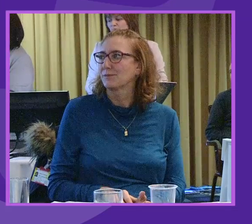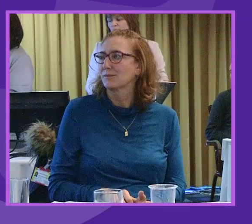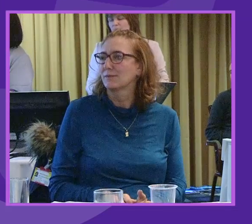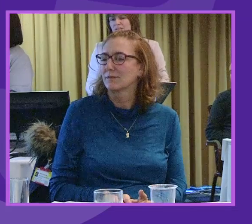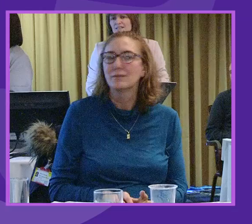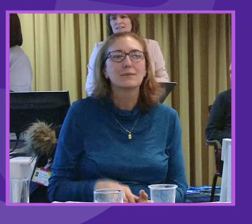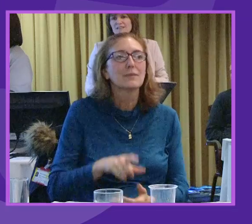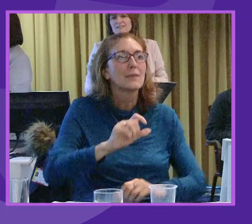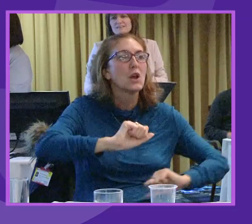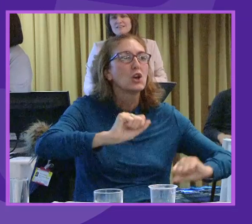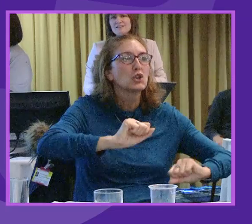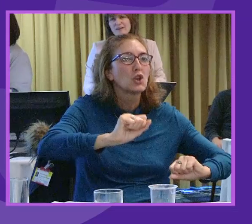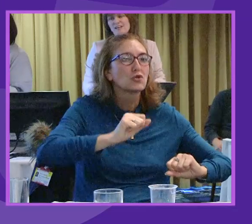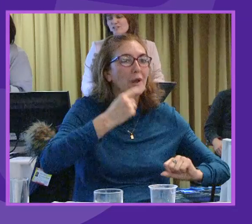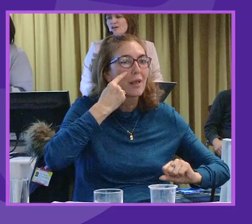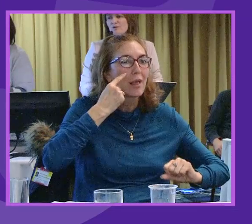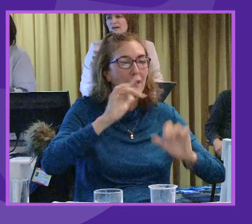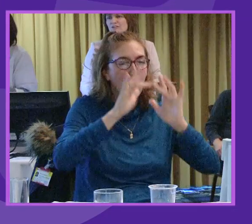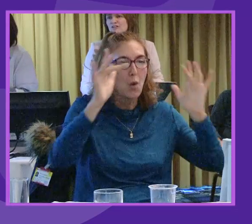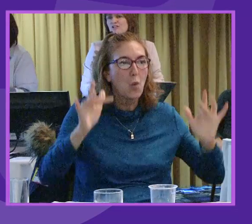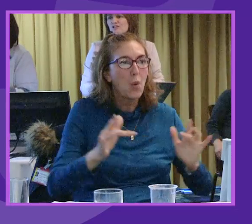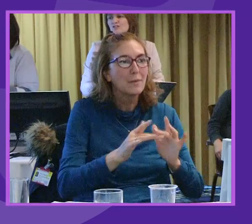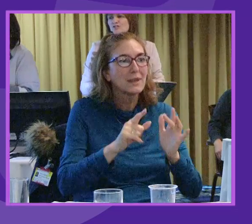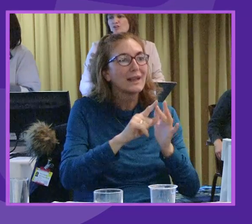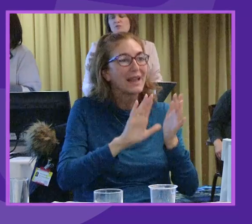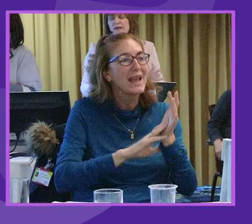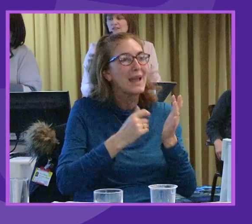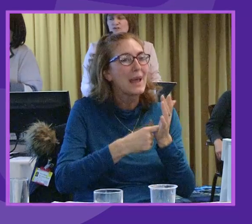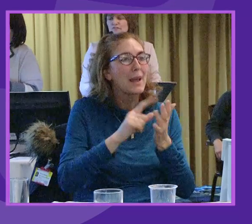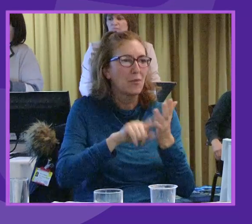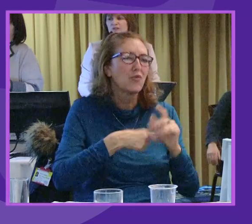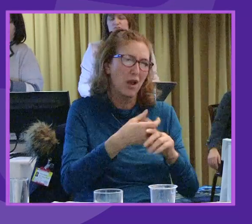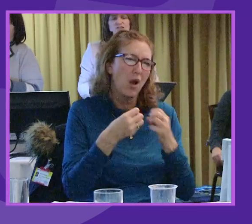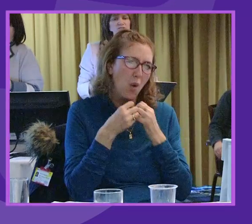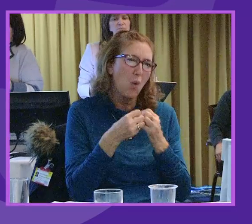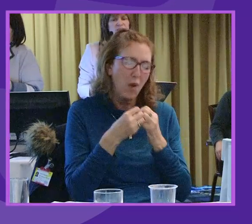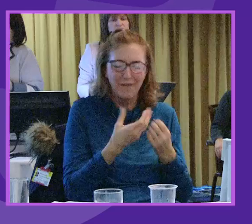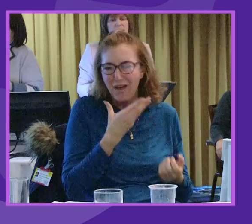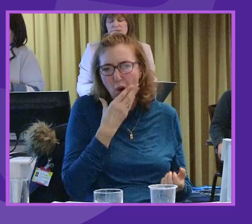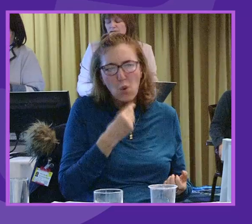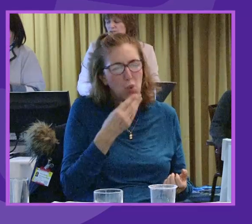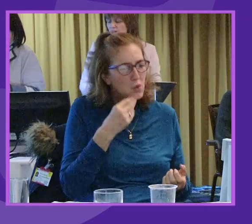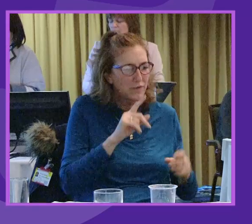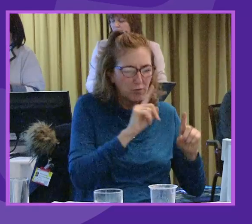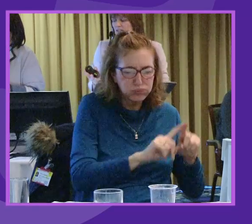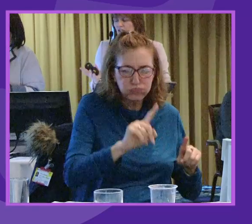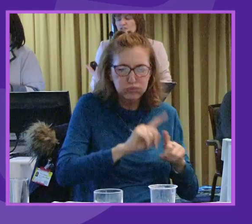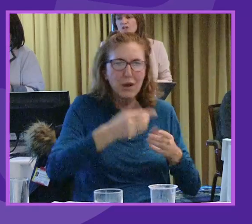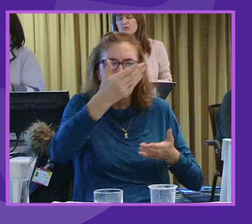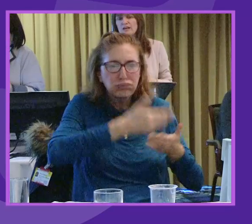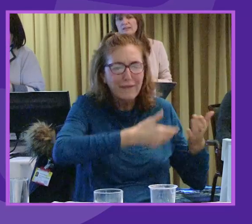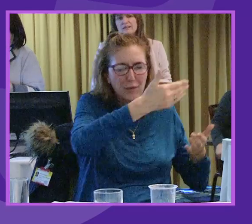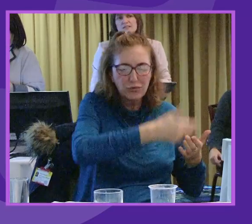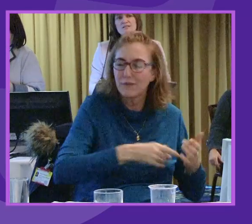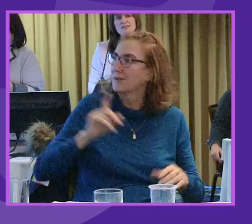For those of you who haven't visited the ImROC website, I'd advise you to go and have a look, because it's got so many useful products